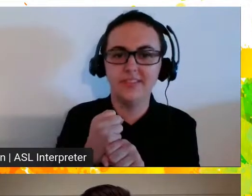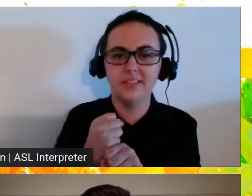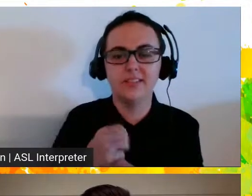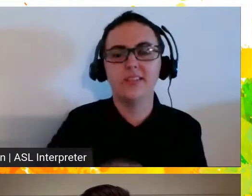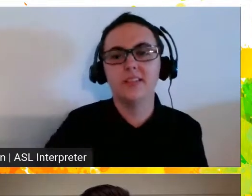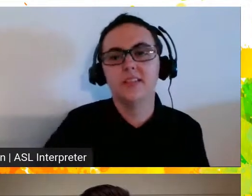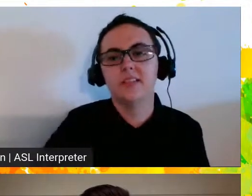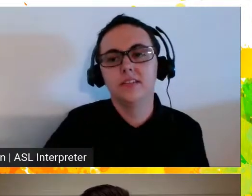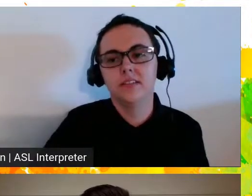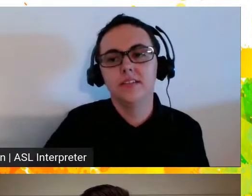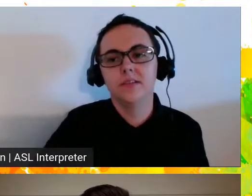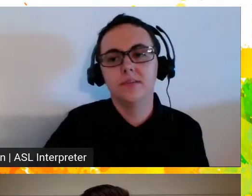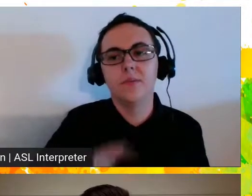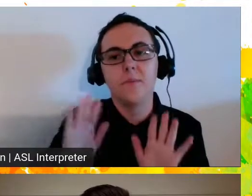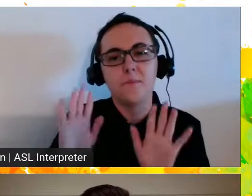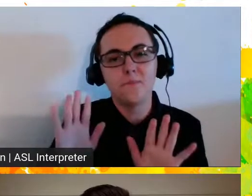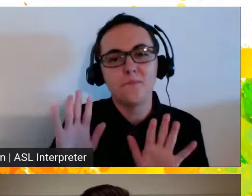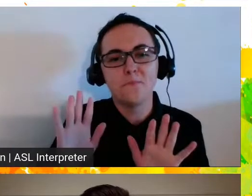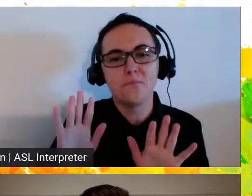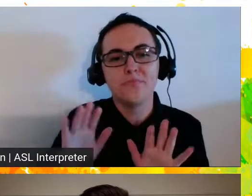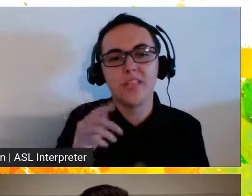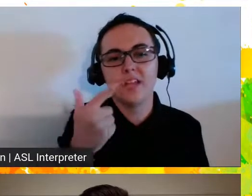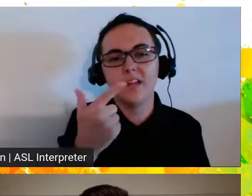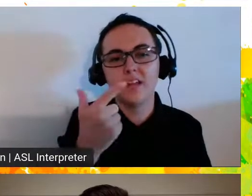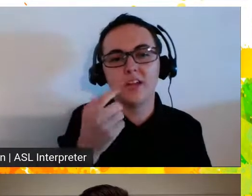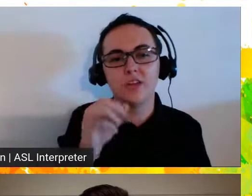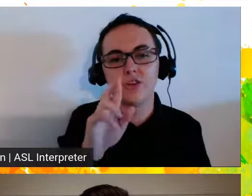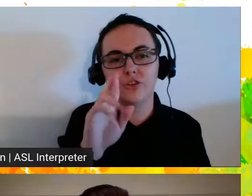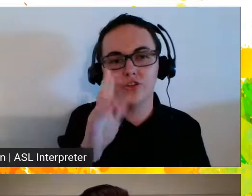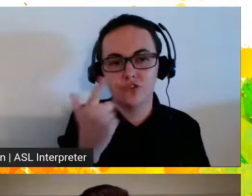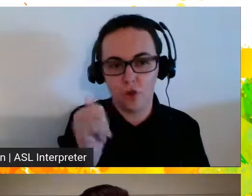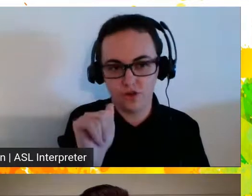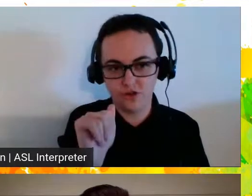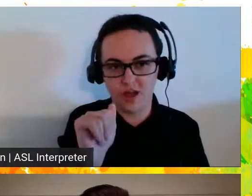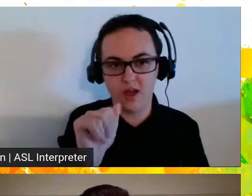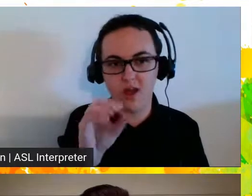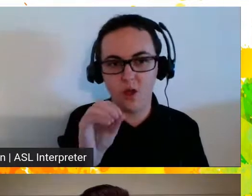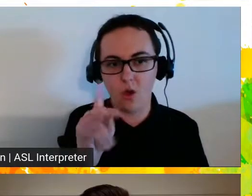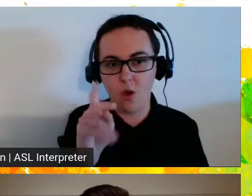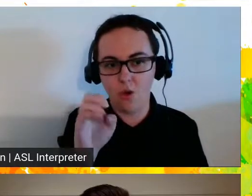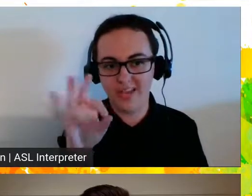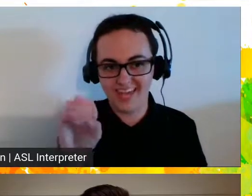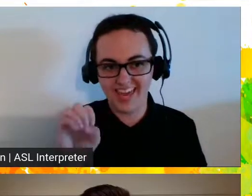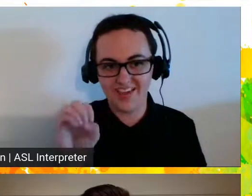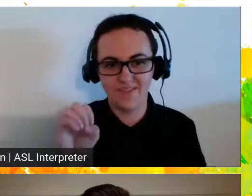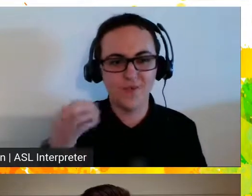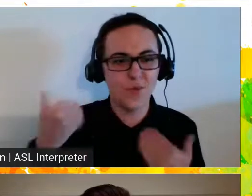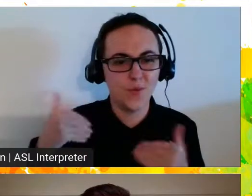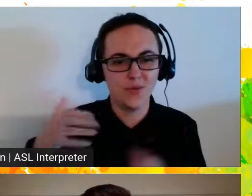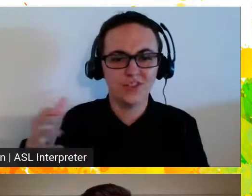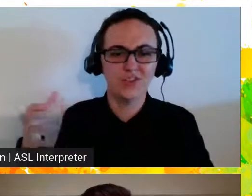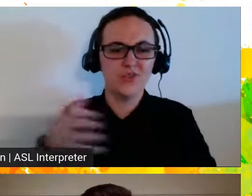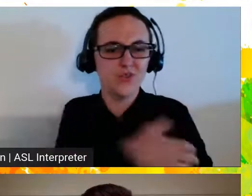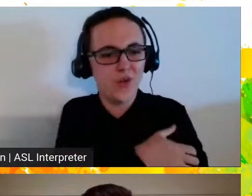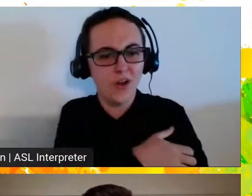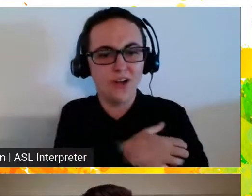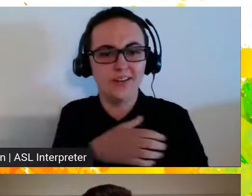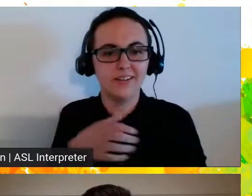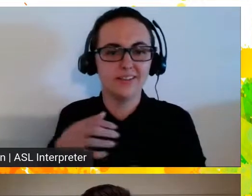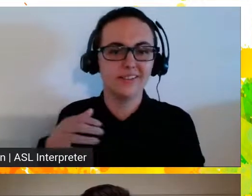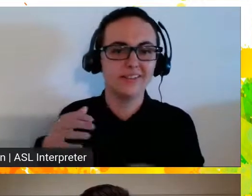you know, the quote from George O'Keefe was so strong and powerful. But I think